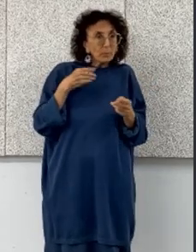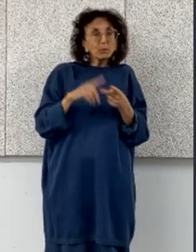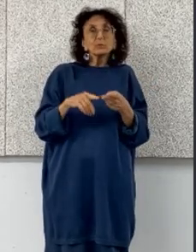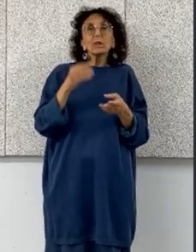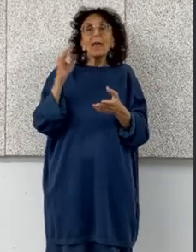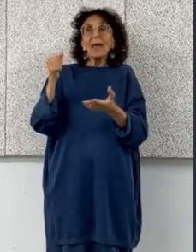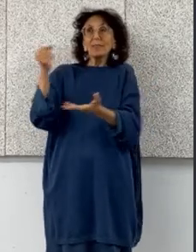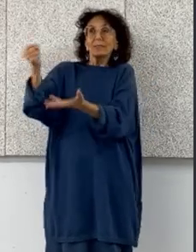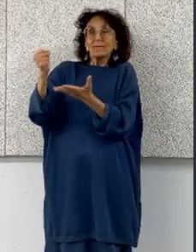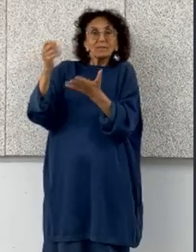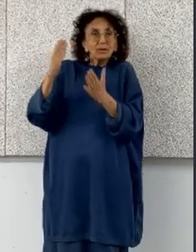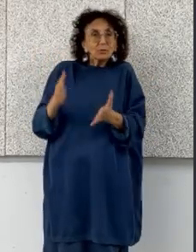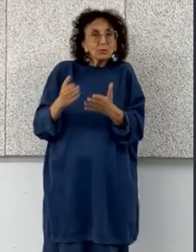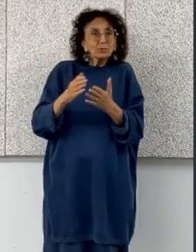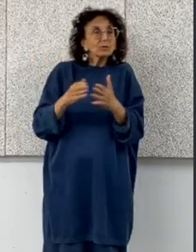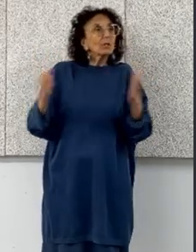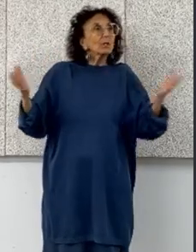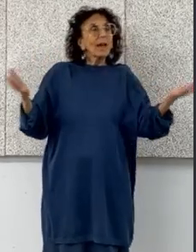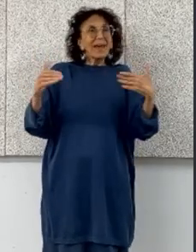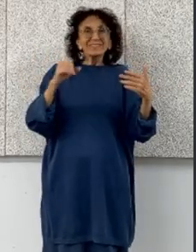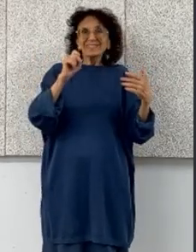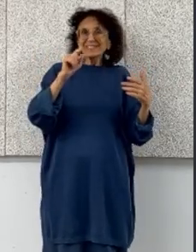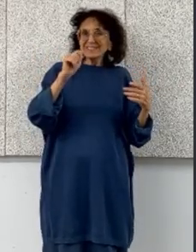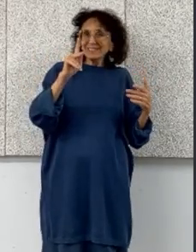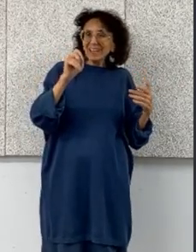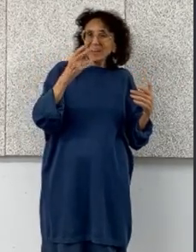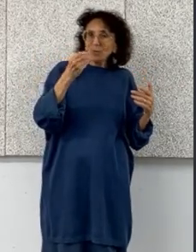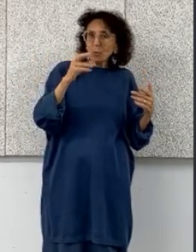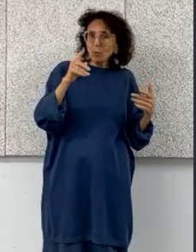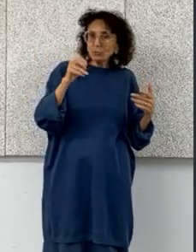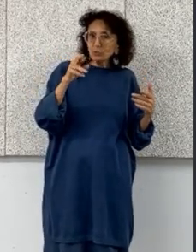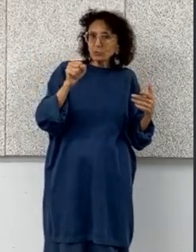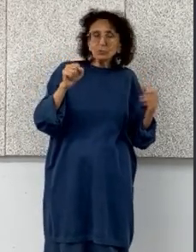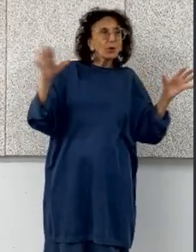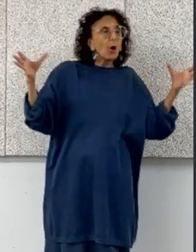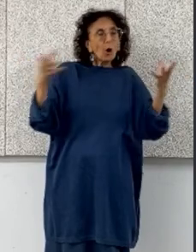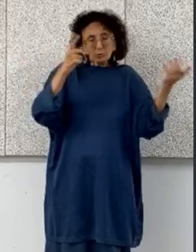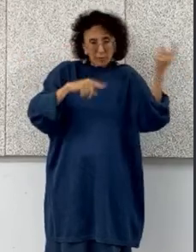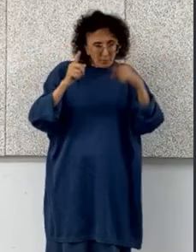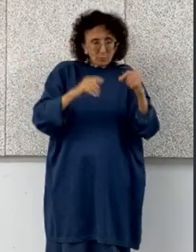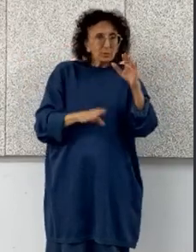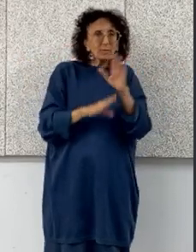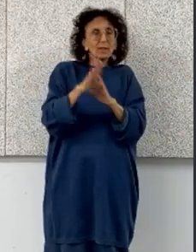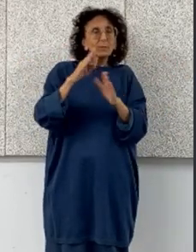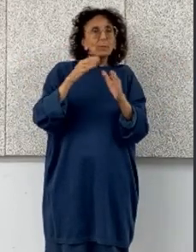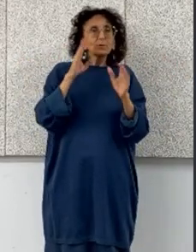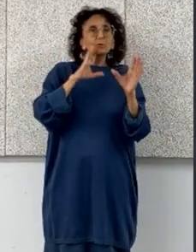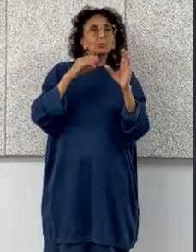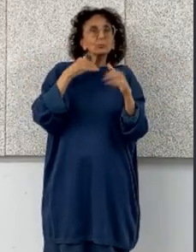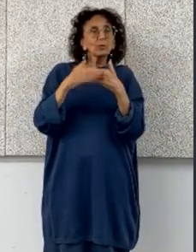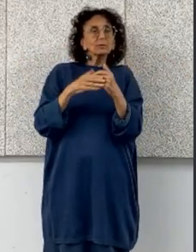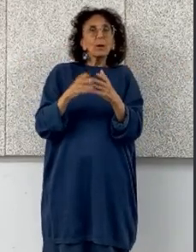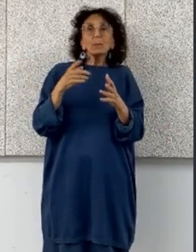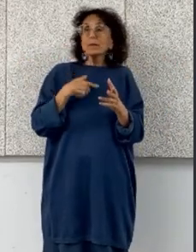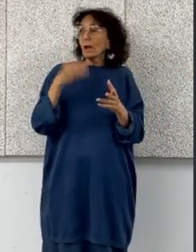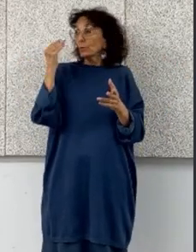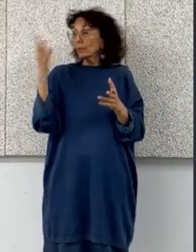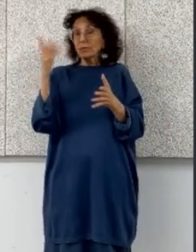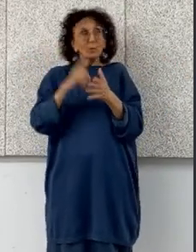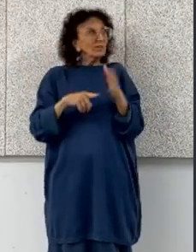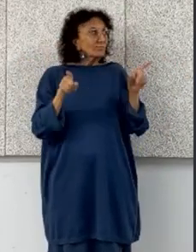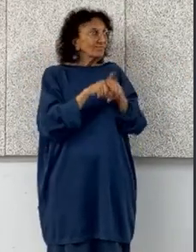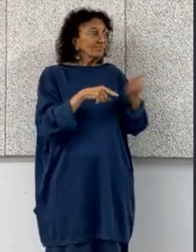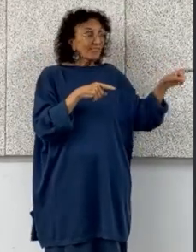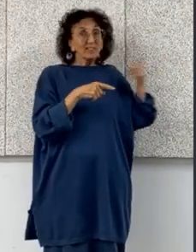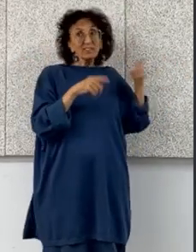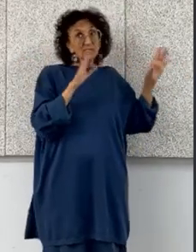in developing our search process. But the thing that the answer that I would give you that I think is very much in alignment with what these